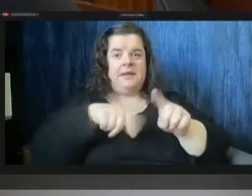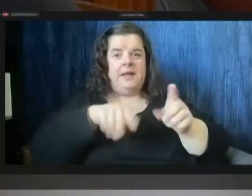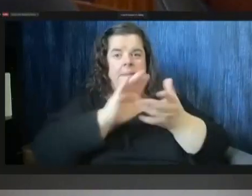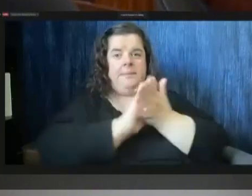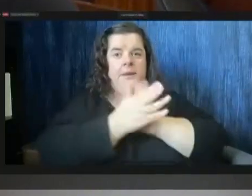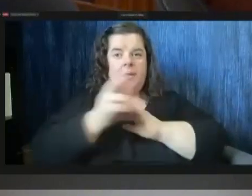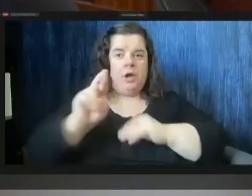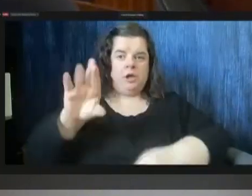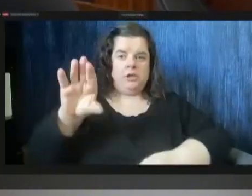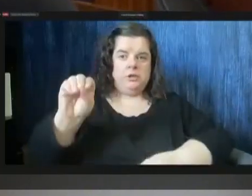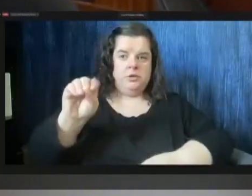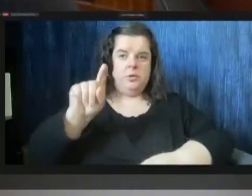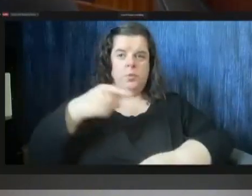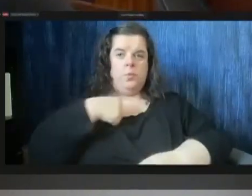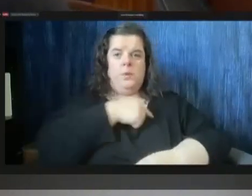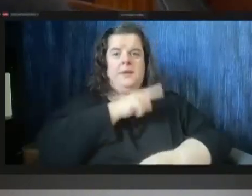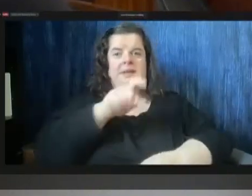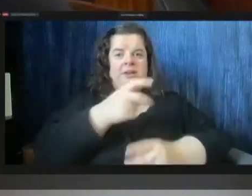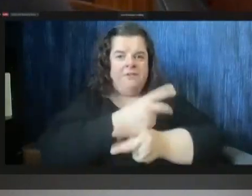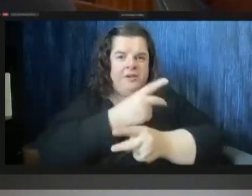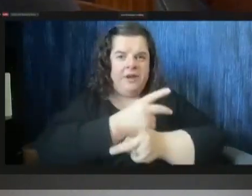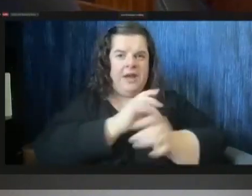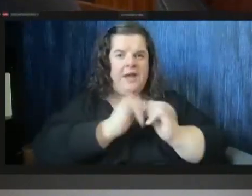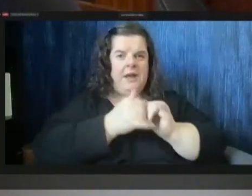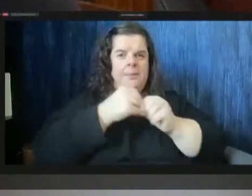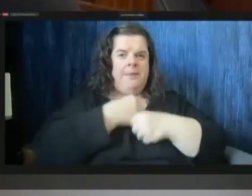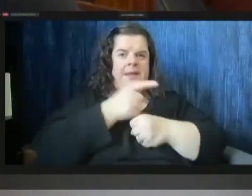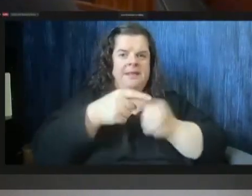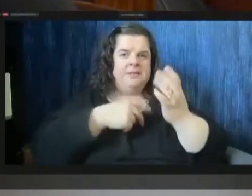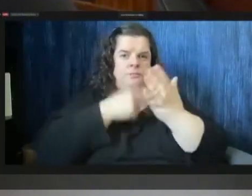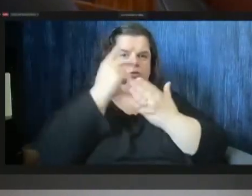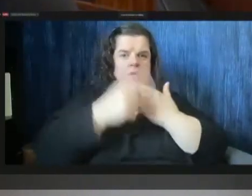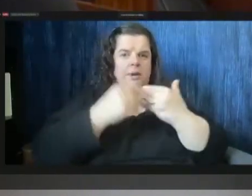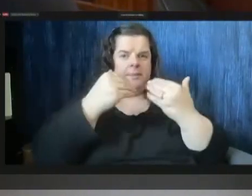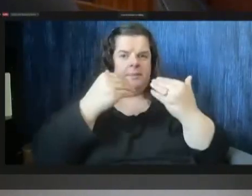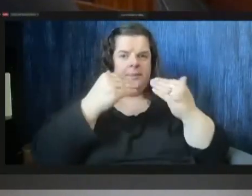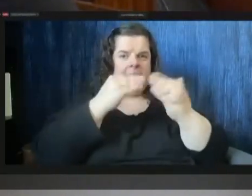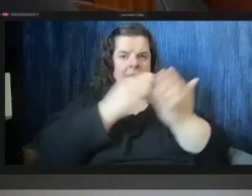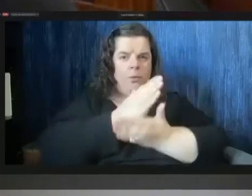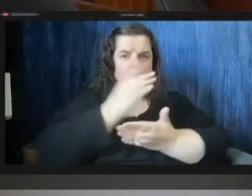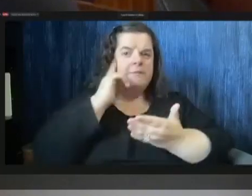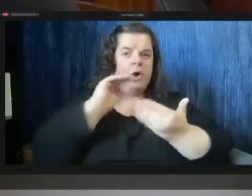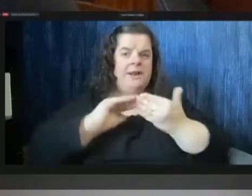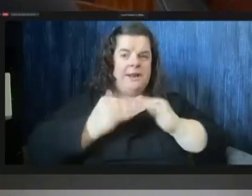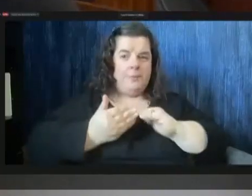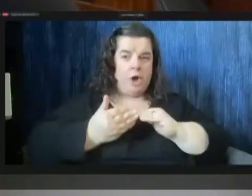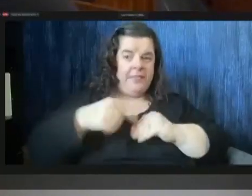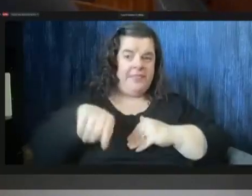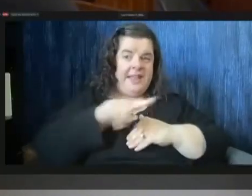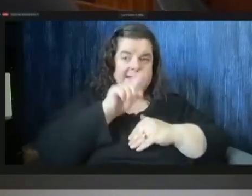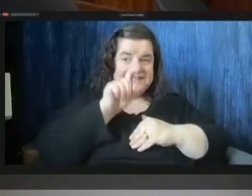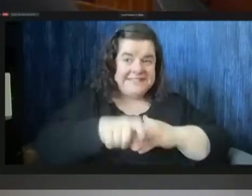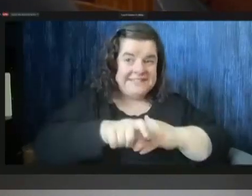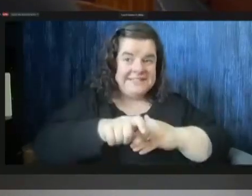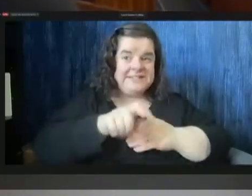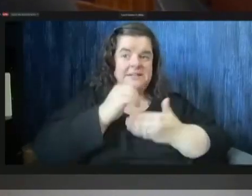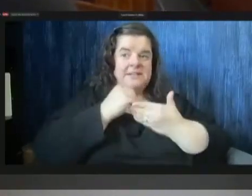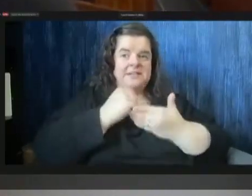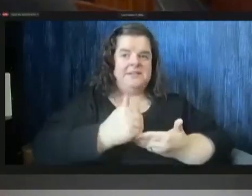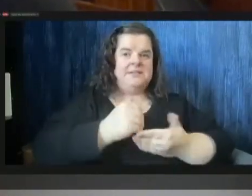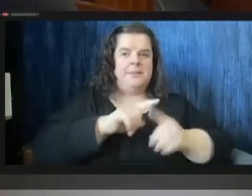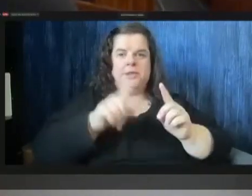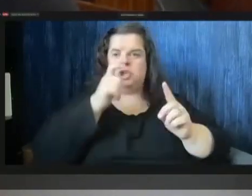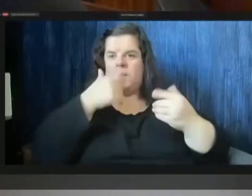So we've got to figure out how to make this program equitable for neighborhoods that really do need assistance but don't have